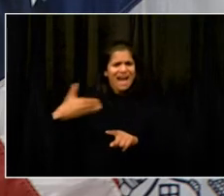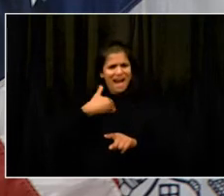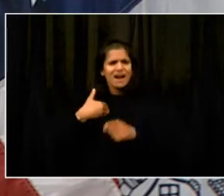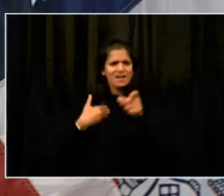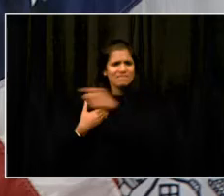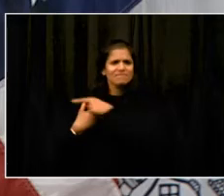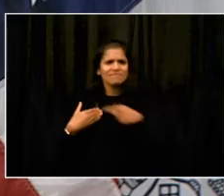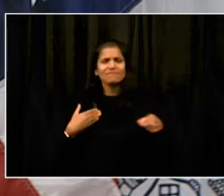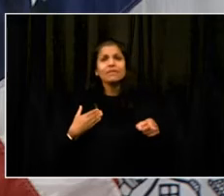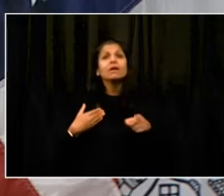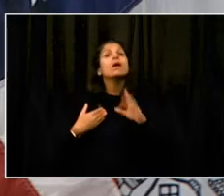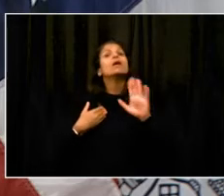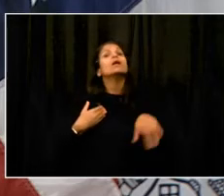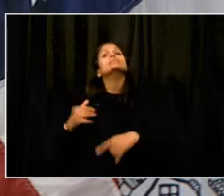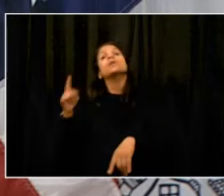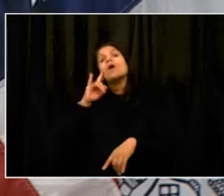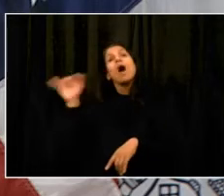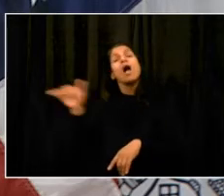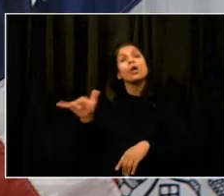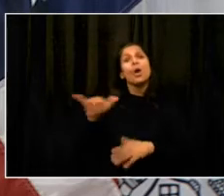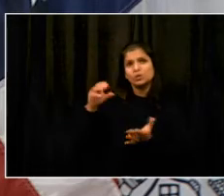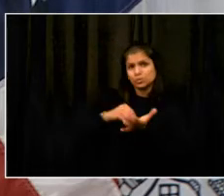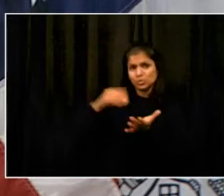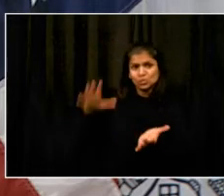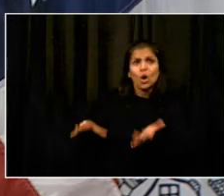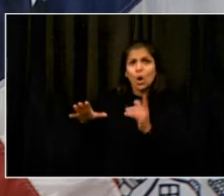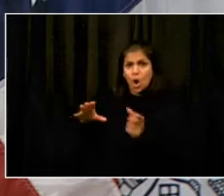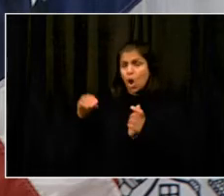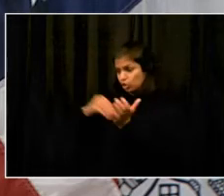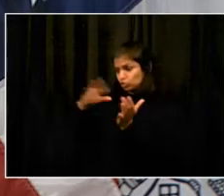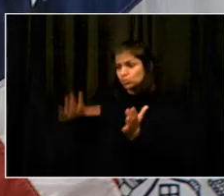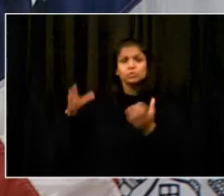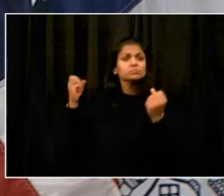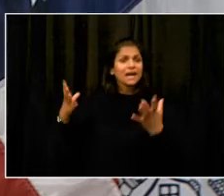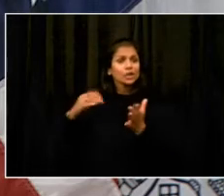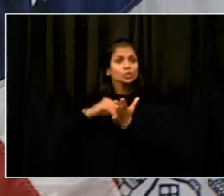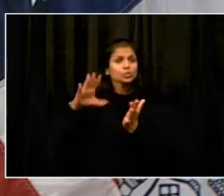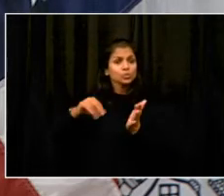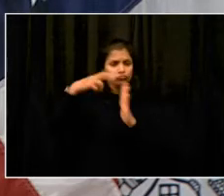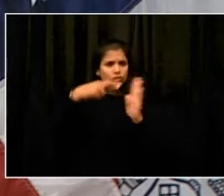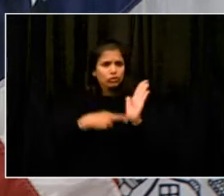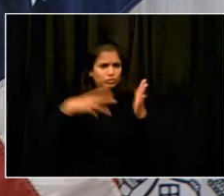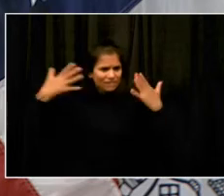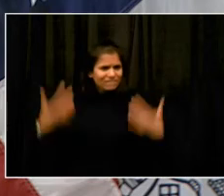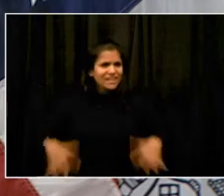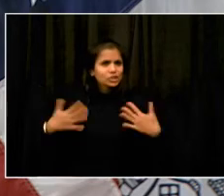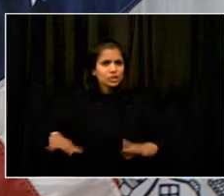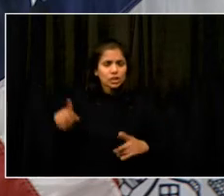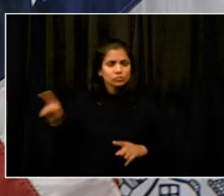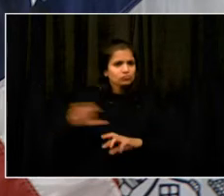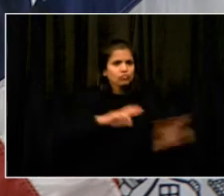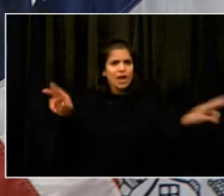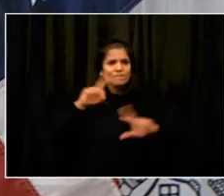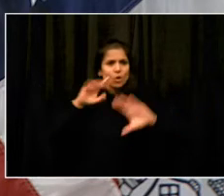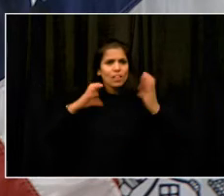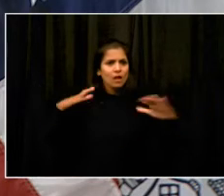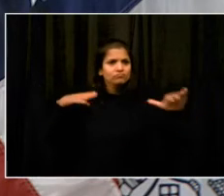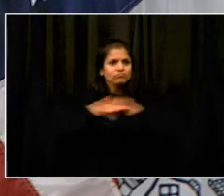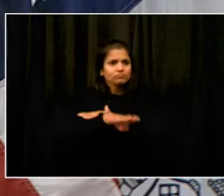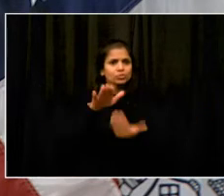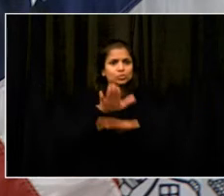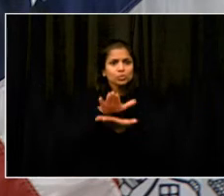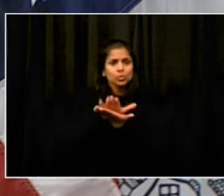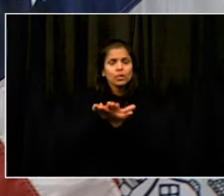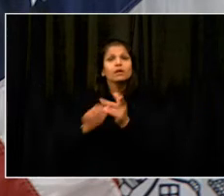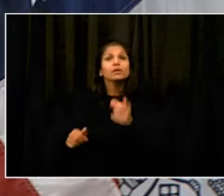which kids are planning to be, which families are planning to have their kids in the classroom, and which are not. That's going to lead to a